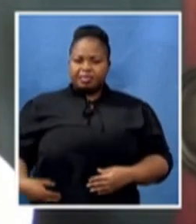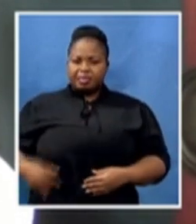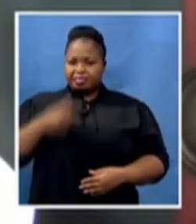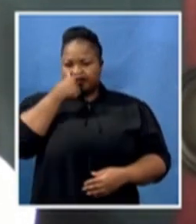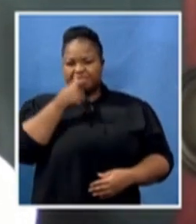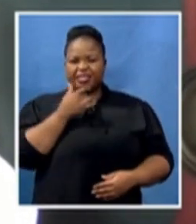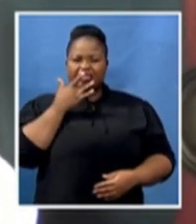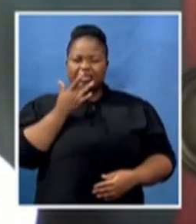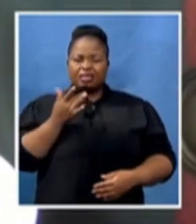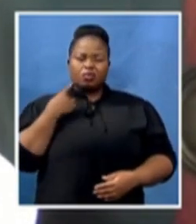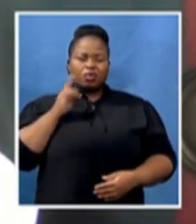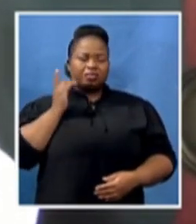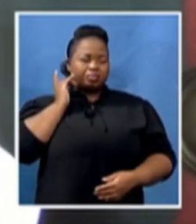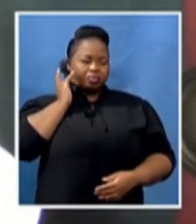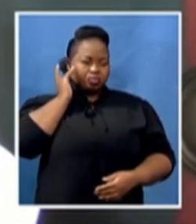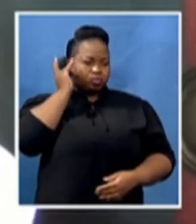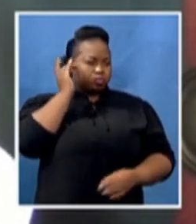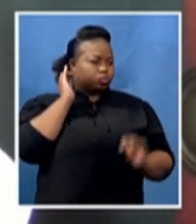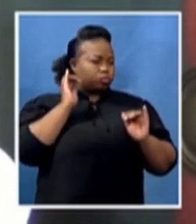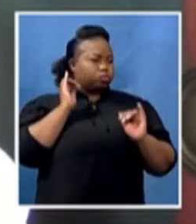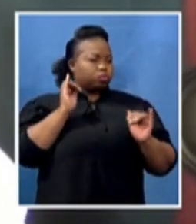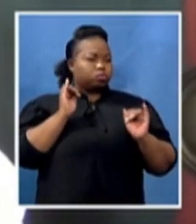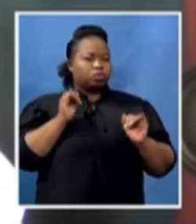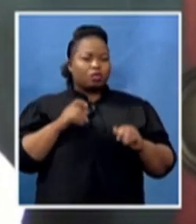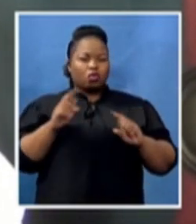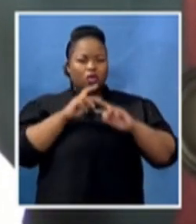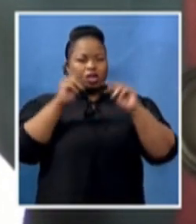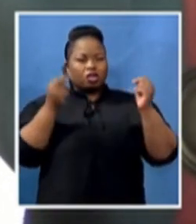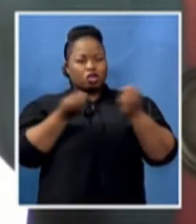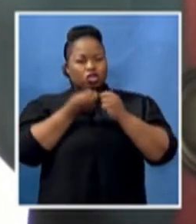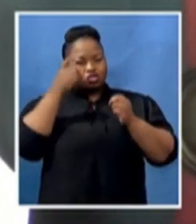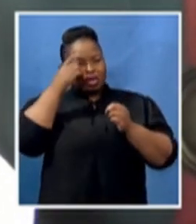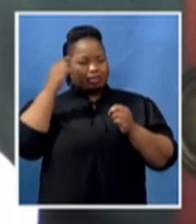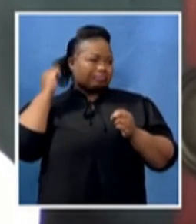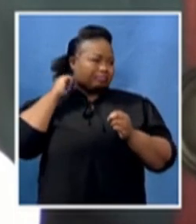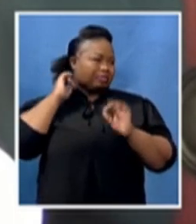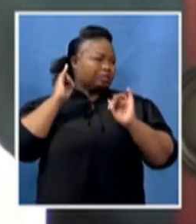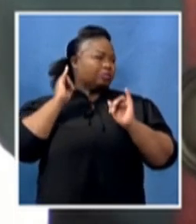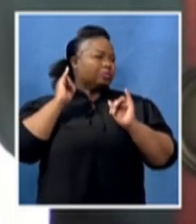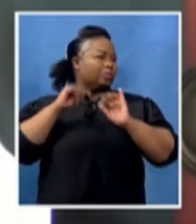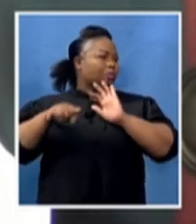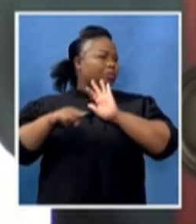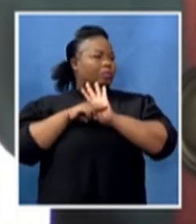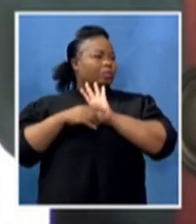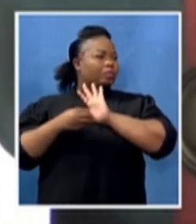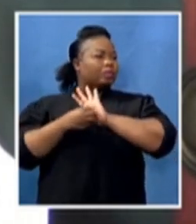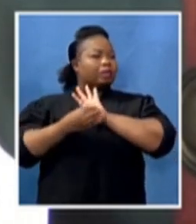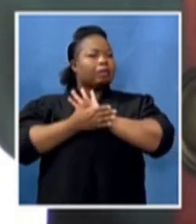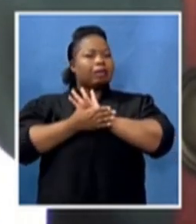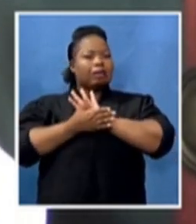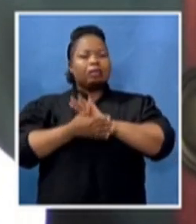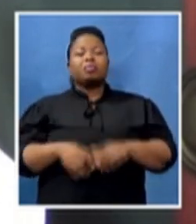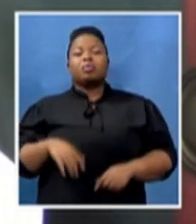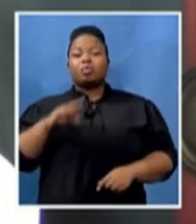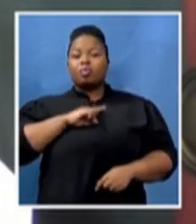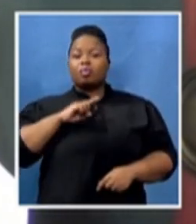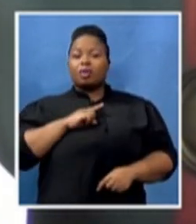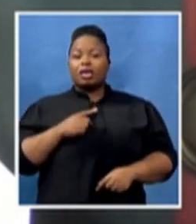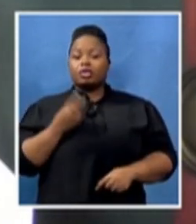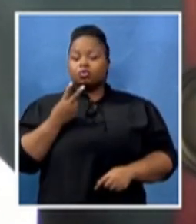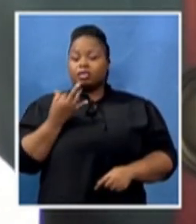national conscience. It is troubling that 26 years since the end of apartheid and